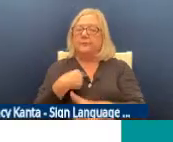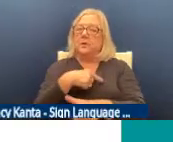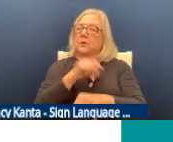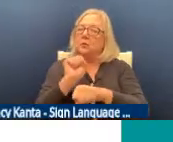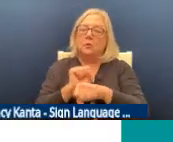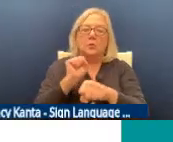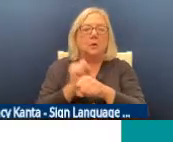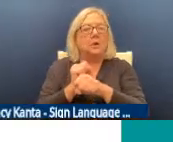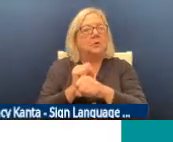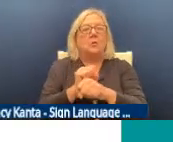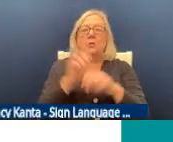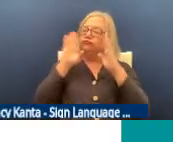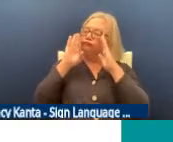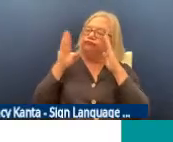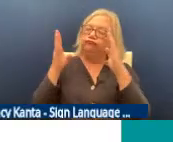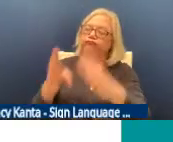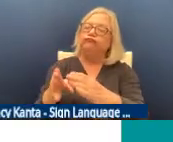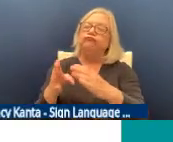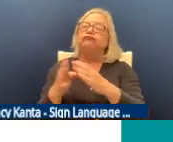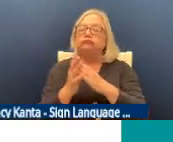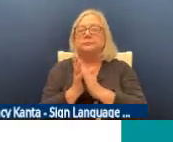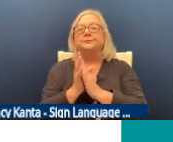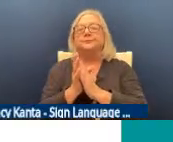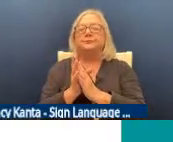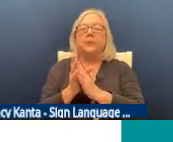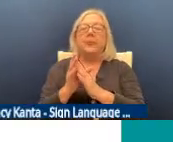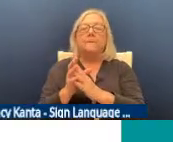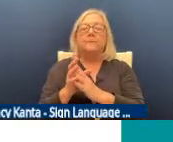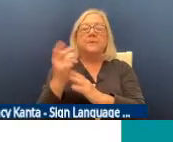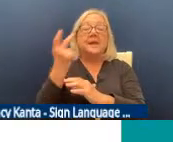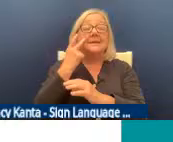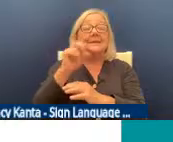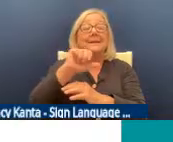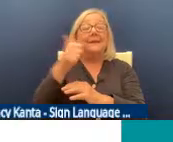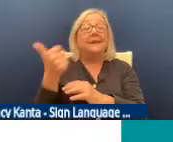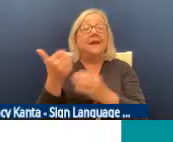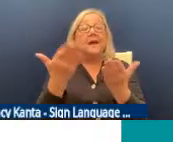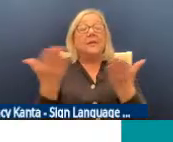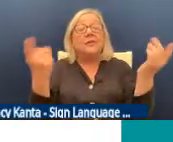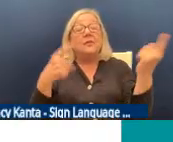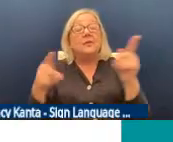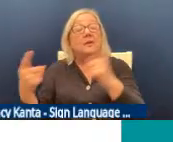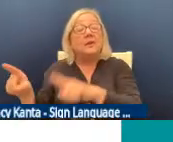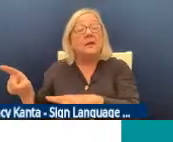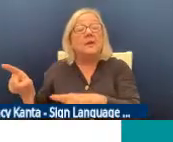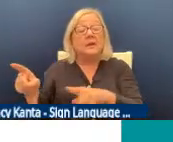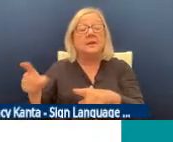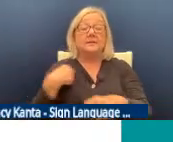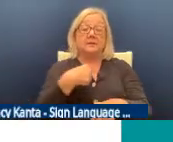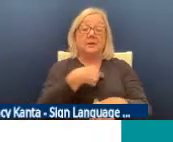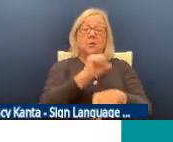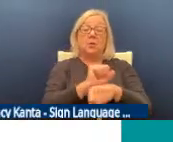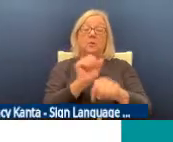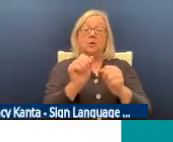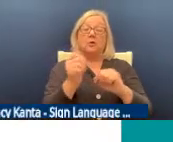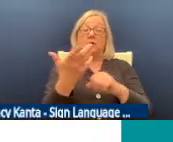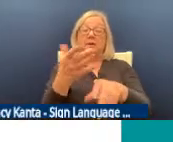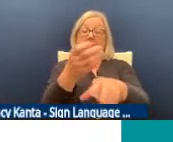keep that. But you can see the other items that are still going on. We are working on permits.